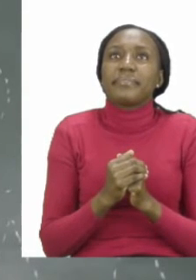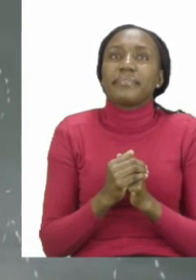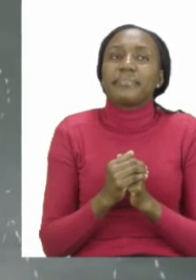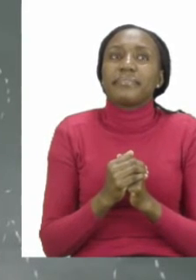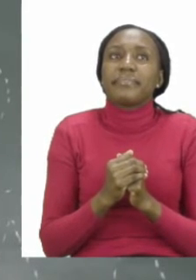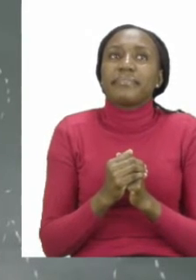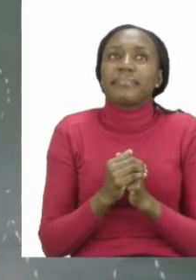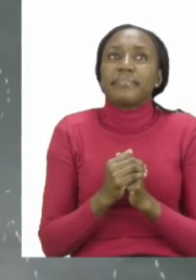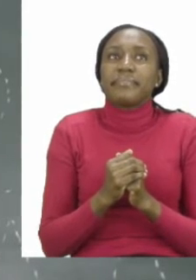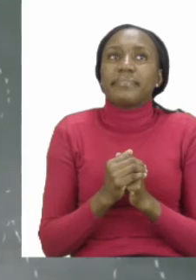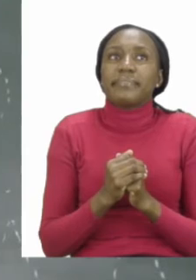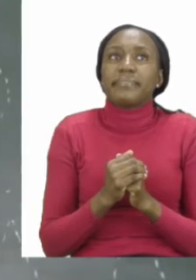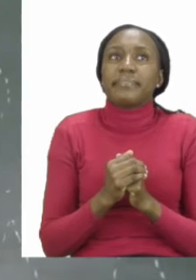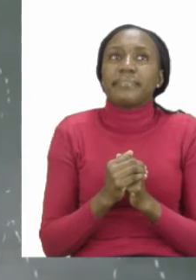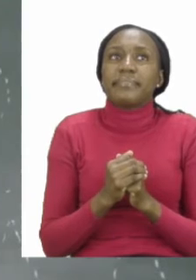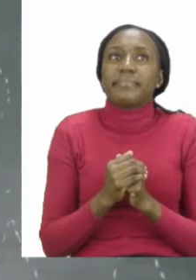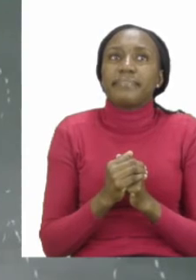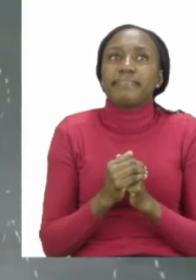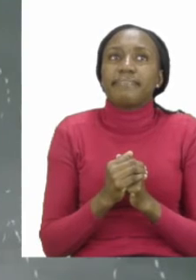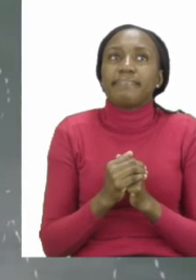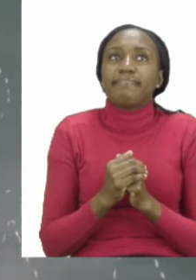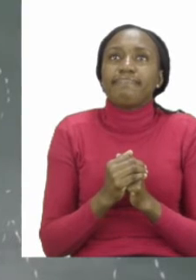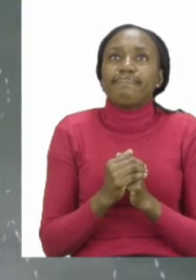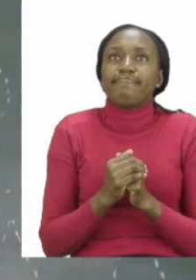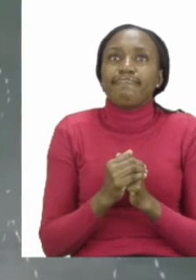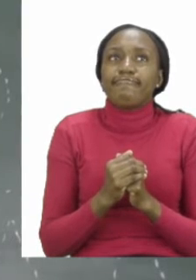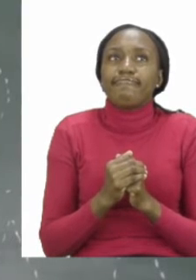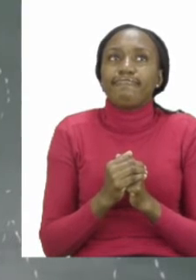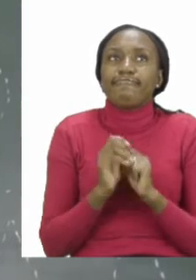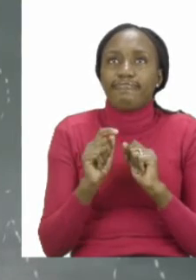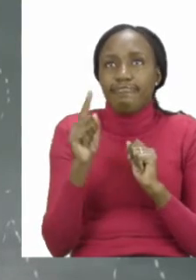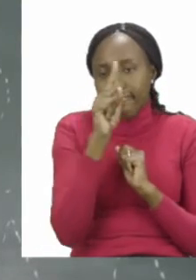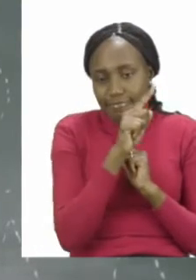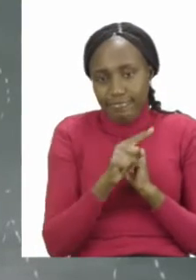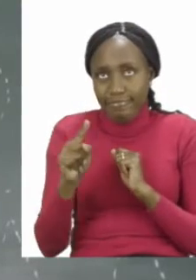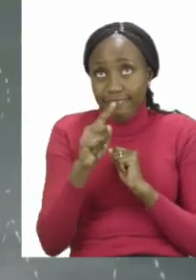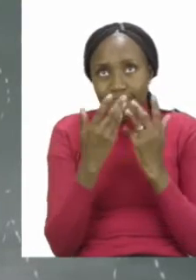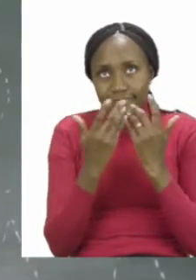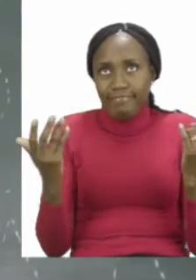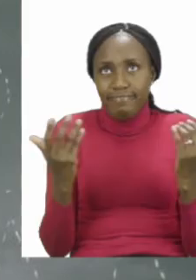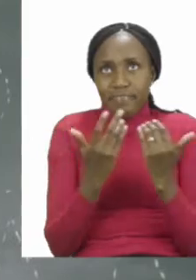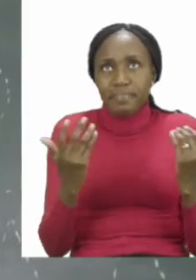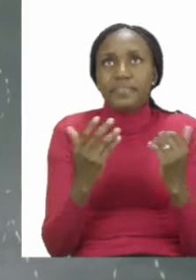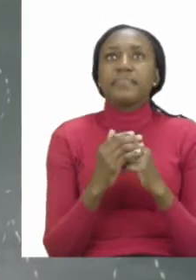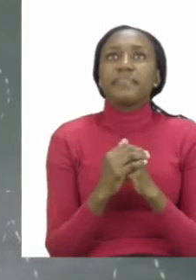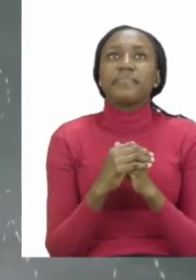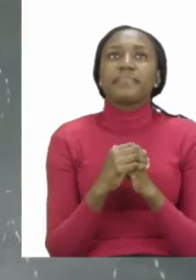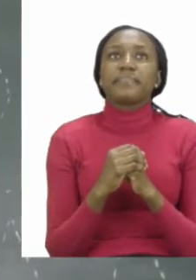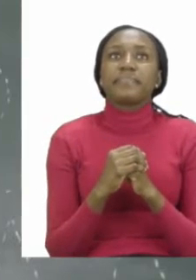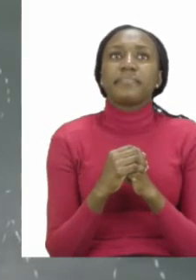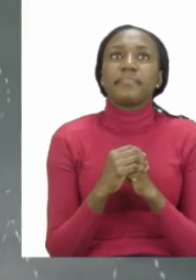and flying around. So now, boys and girls, I want you to take your green crayon or